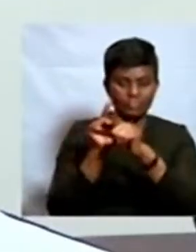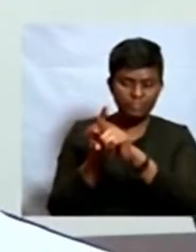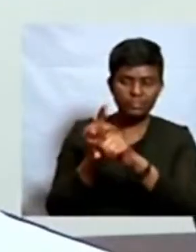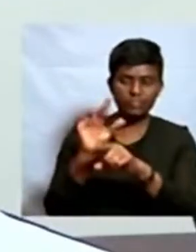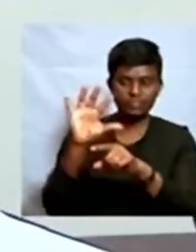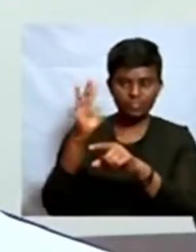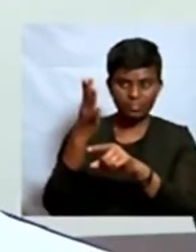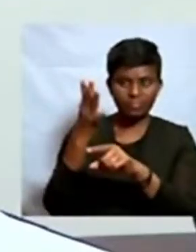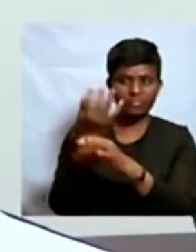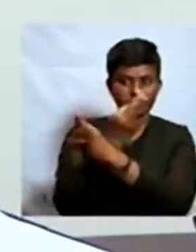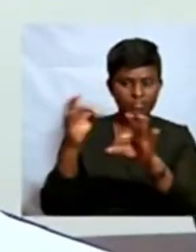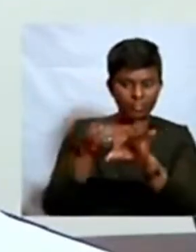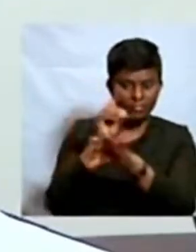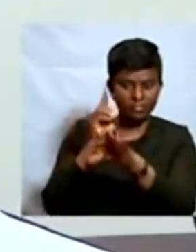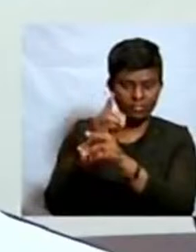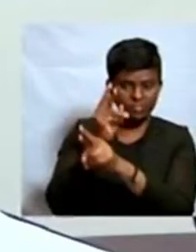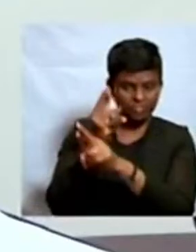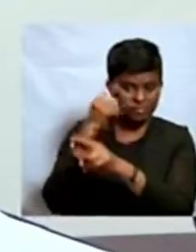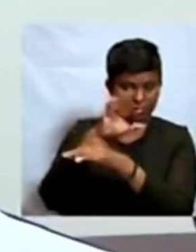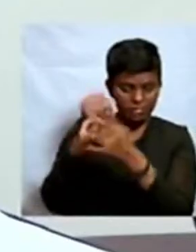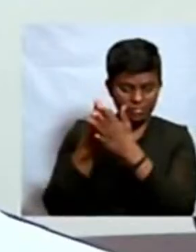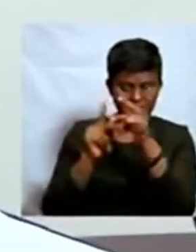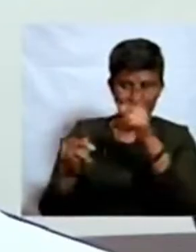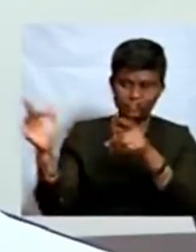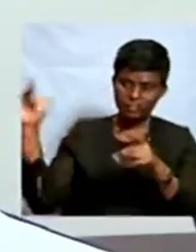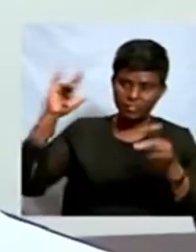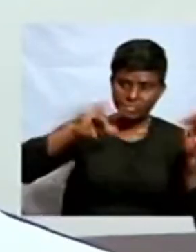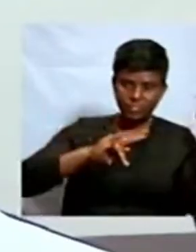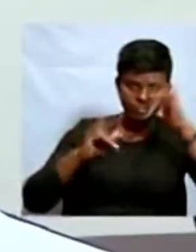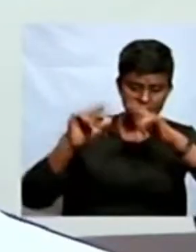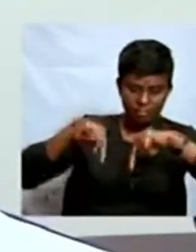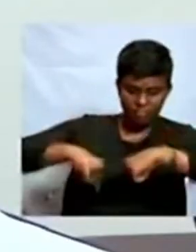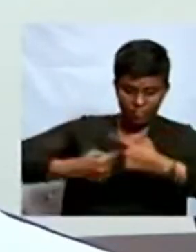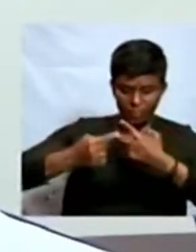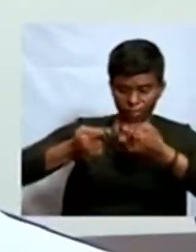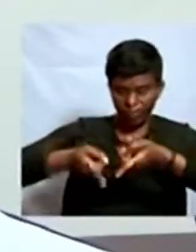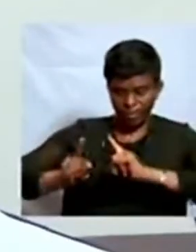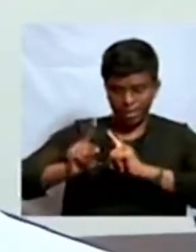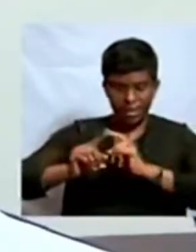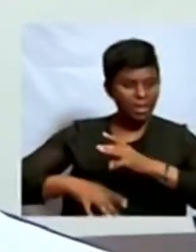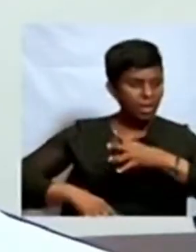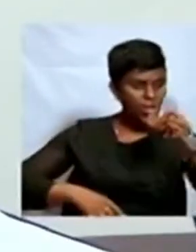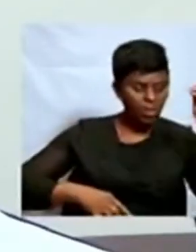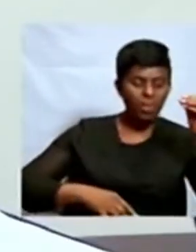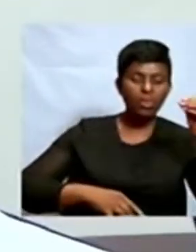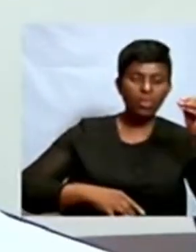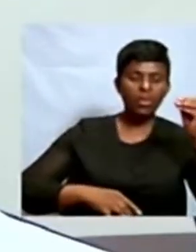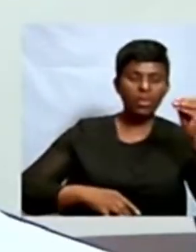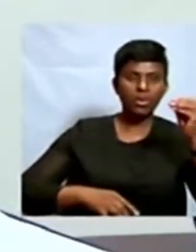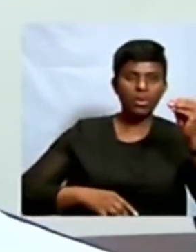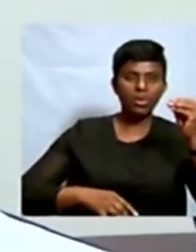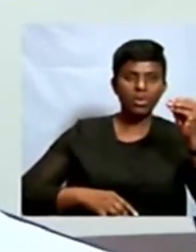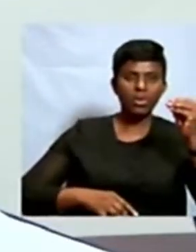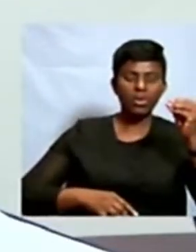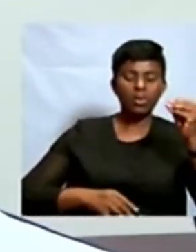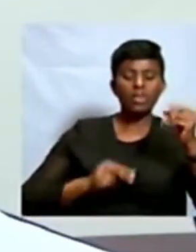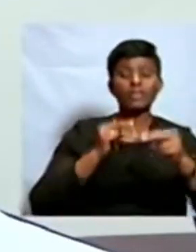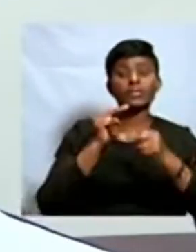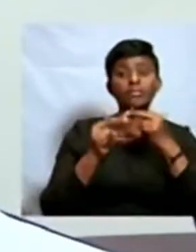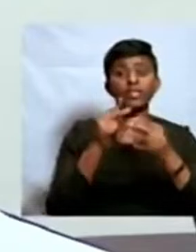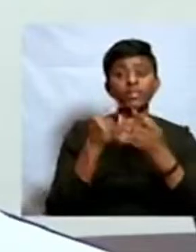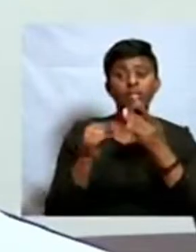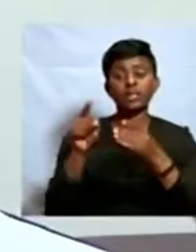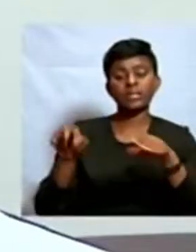fifth freedom traffic right for everyone to come here and pick and go. So it means that